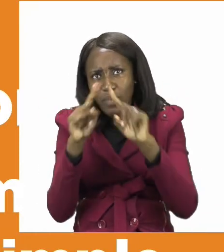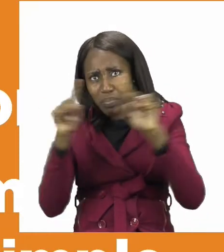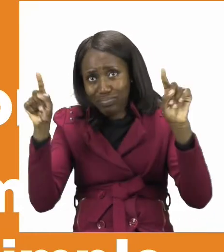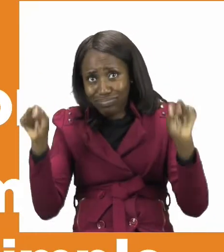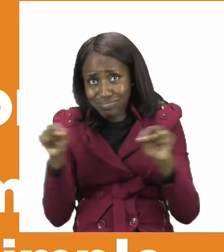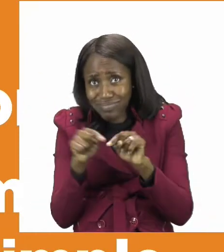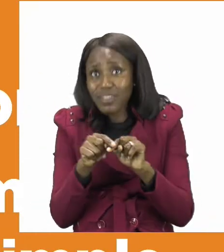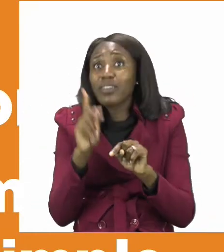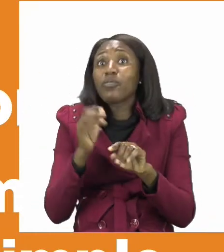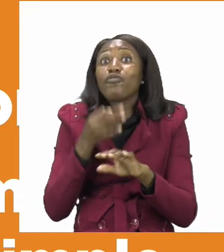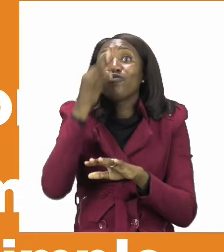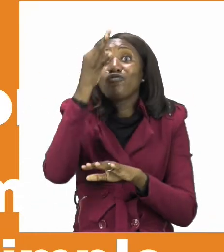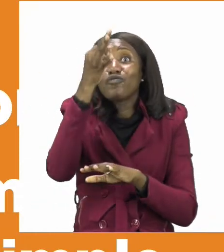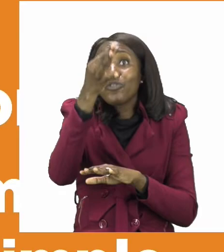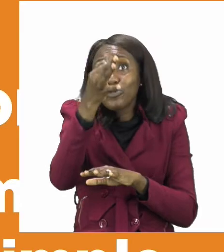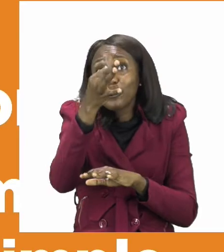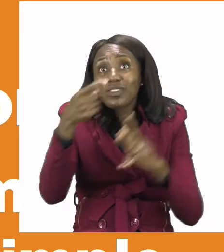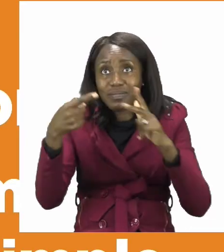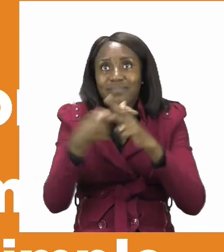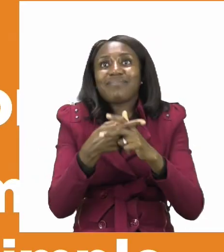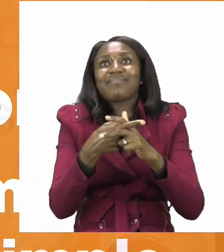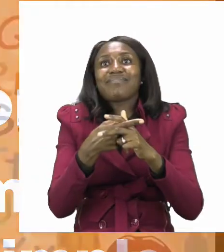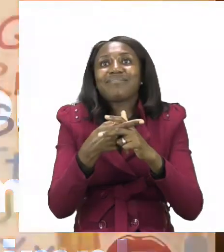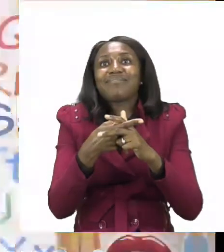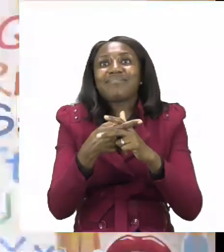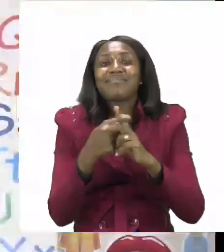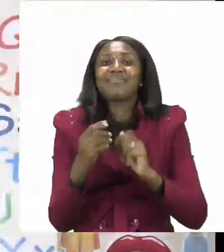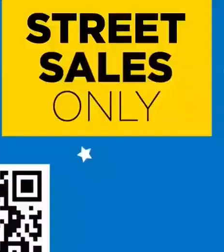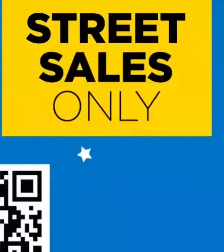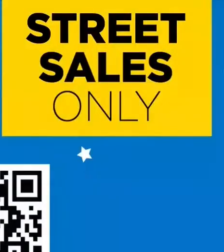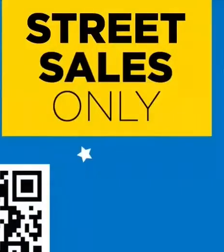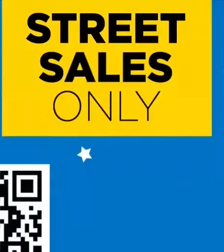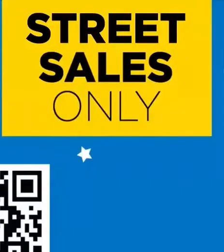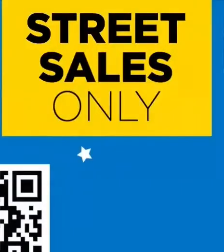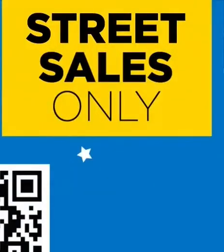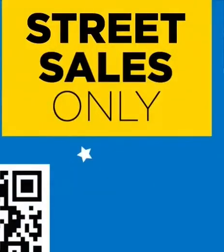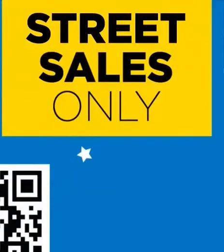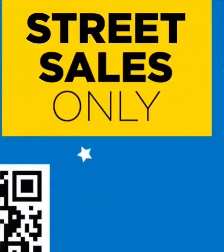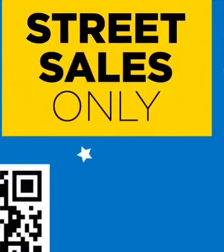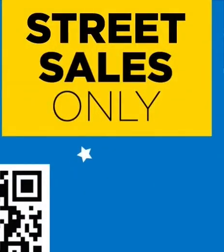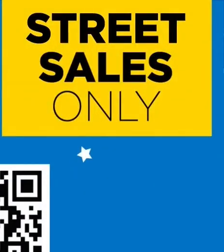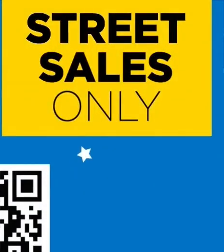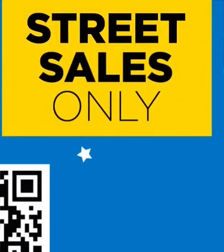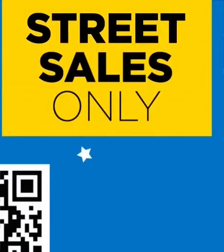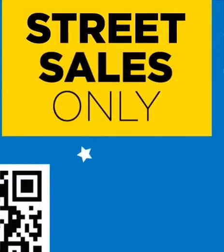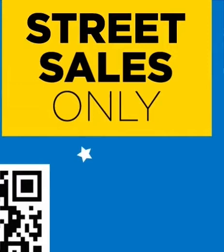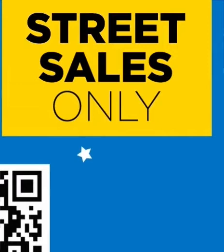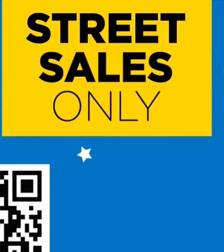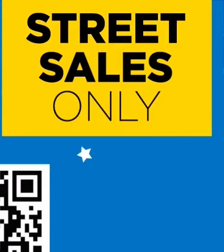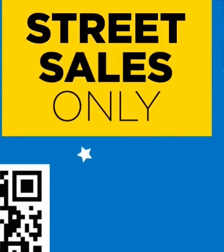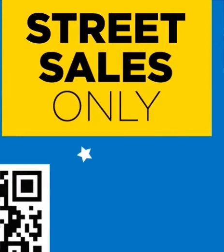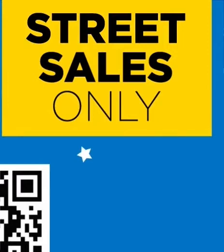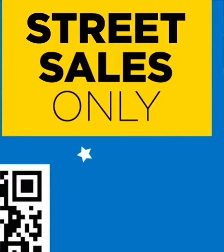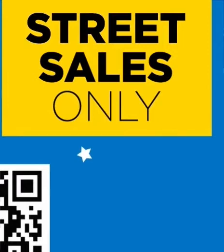geometry and simple future tense. Follow us on MyZone Facebook Active Kids to watch